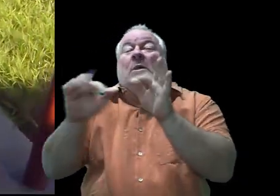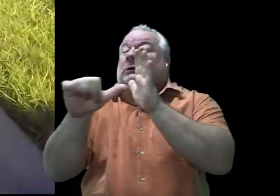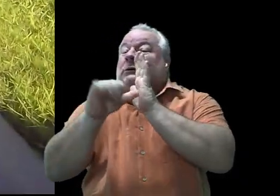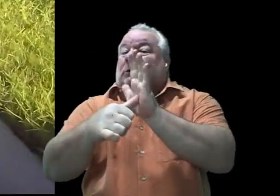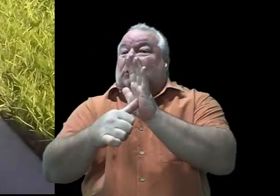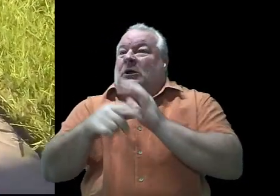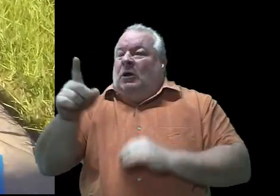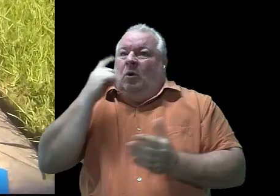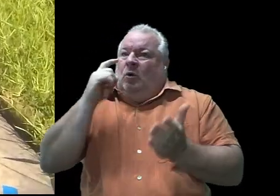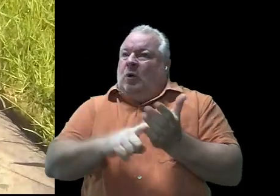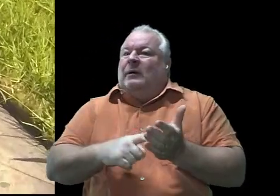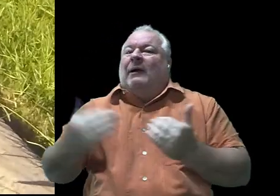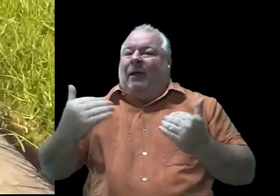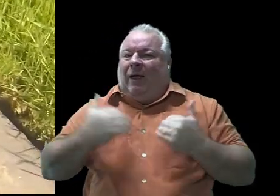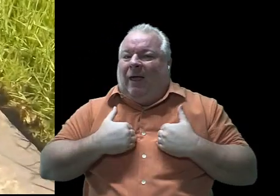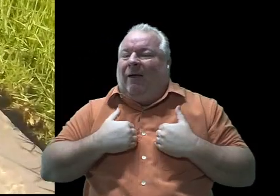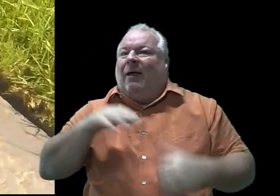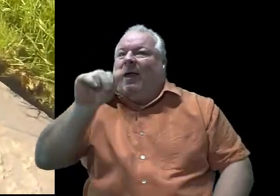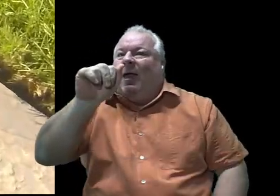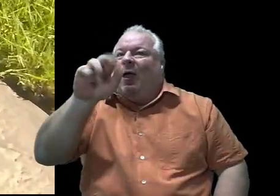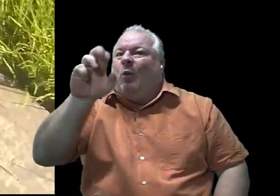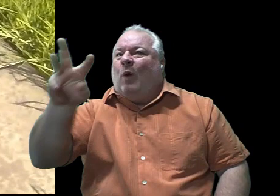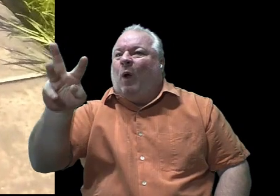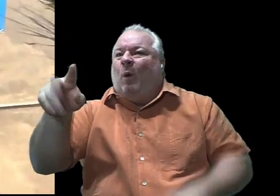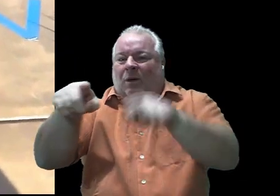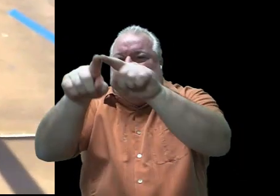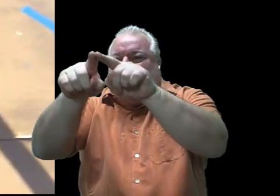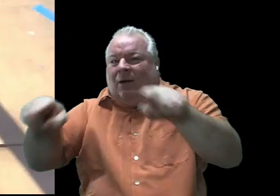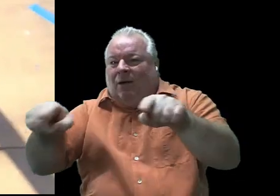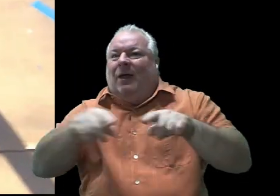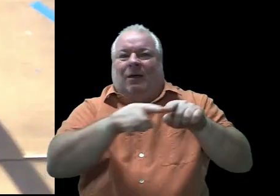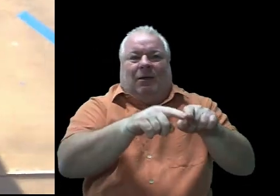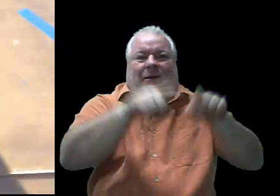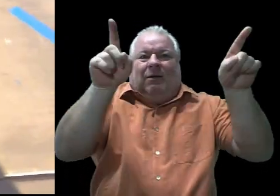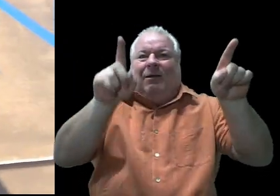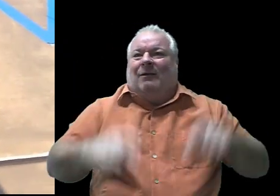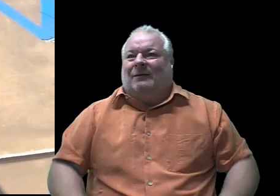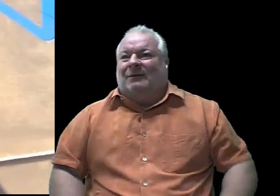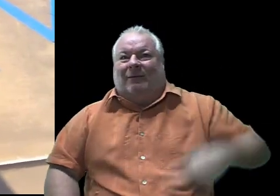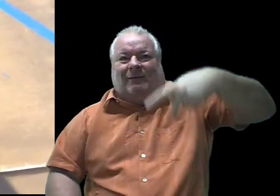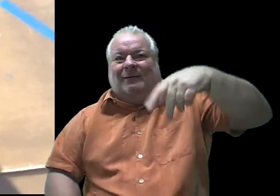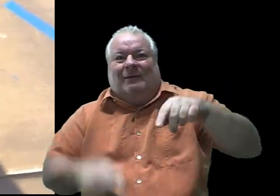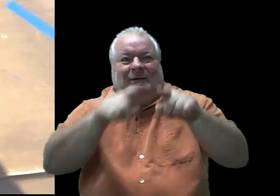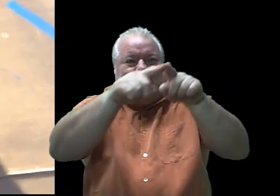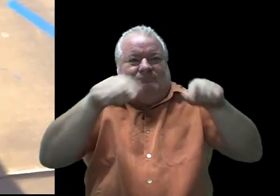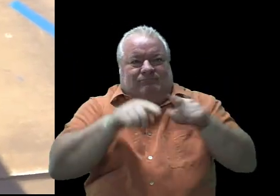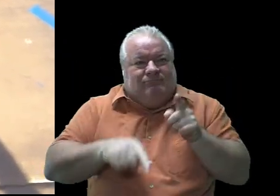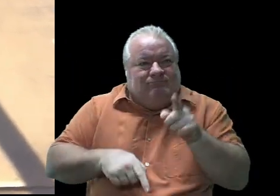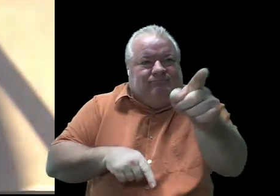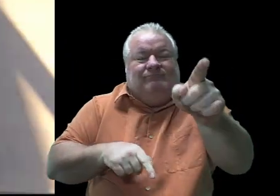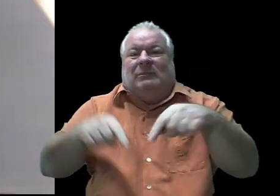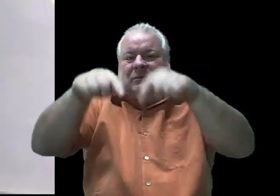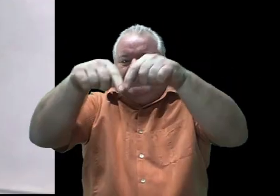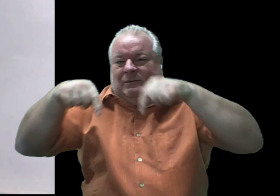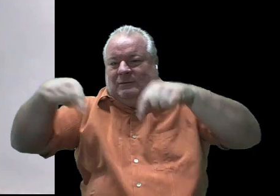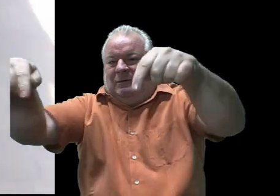most important thing is that you notice that one arrow is pointing one